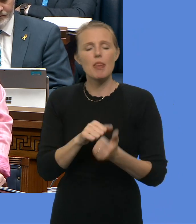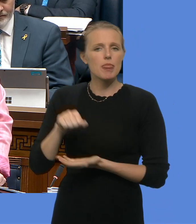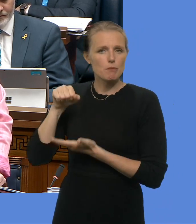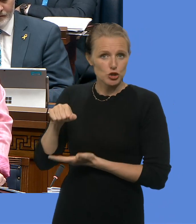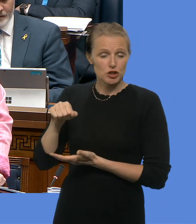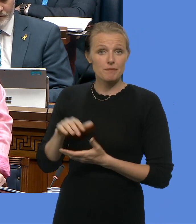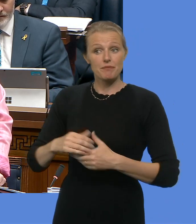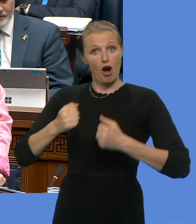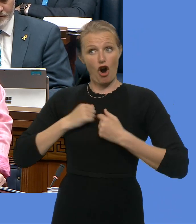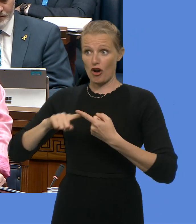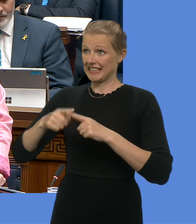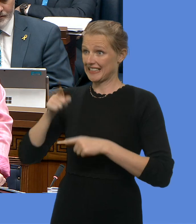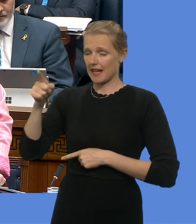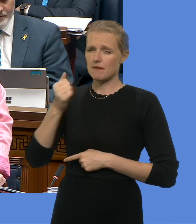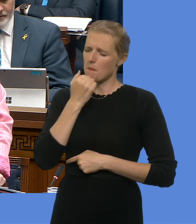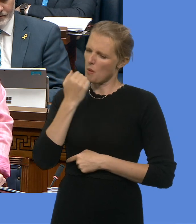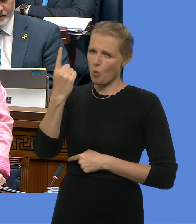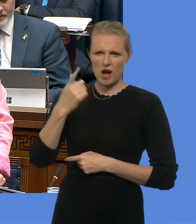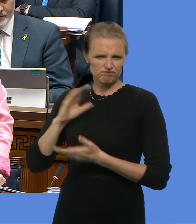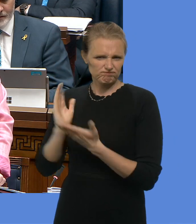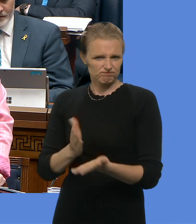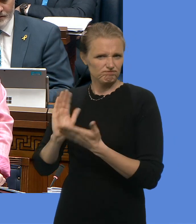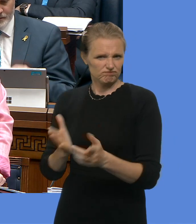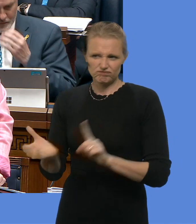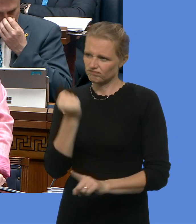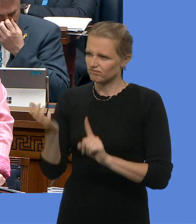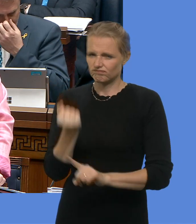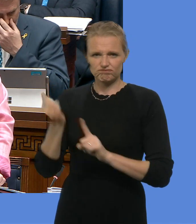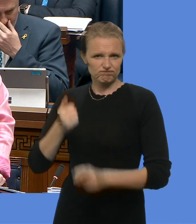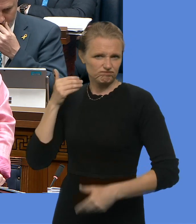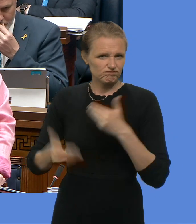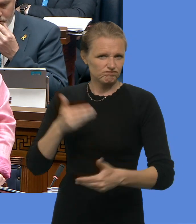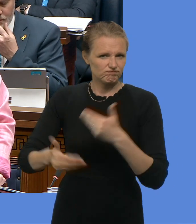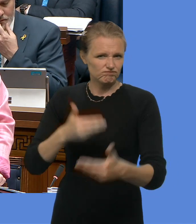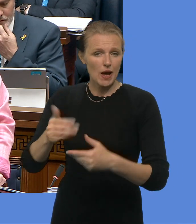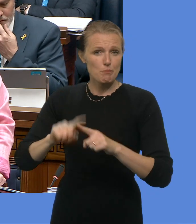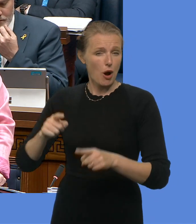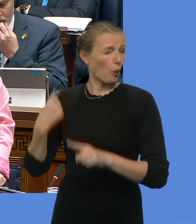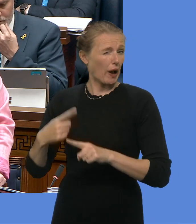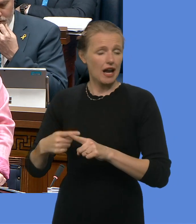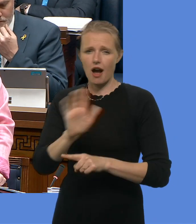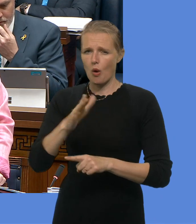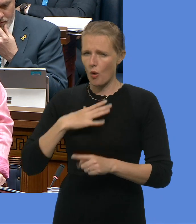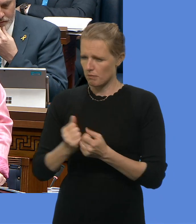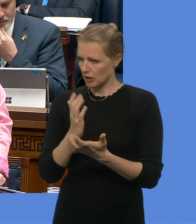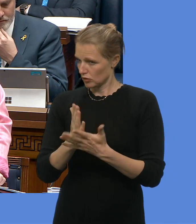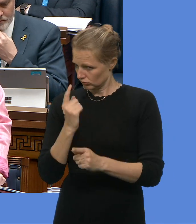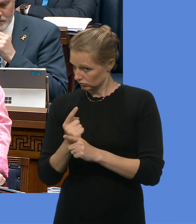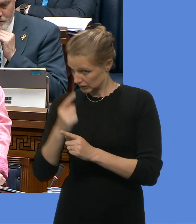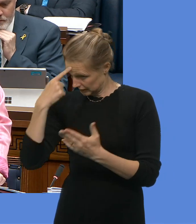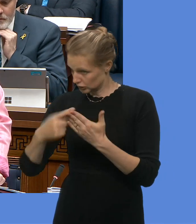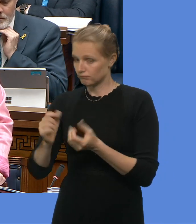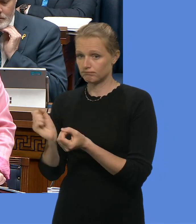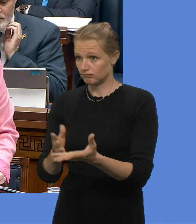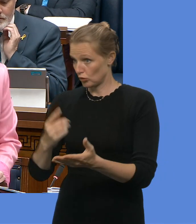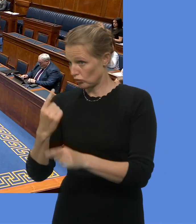continue to do so while properly taking the right time to develop and to ensure it's the right intervention, but we will be about delivery, and